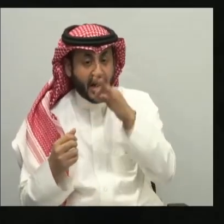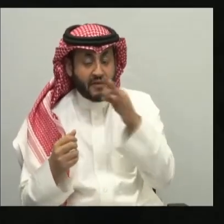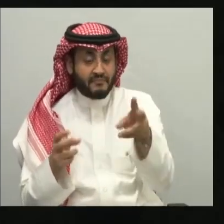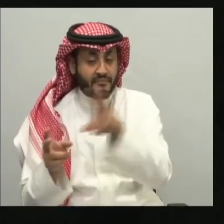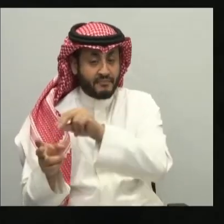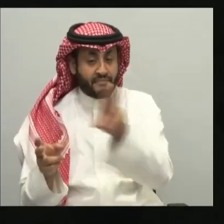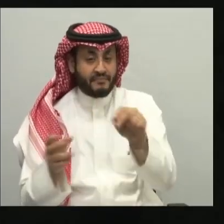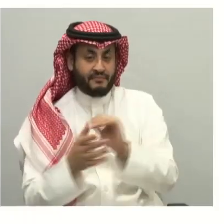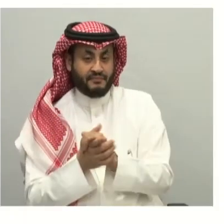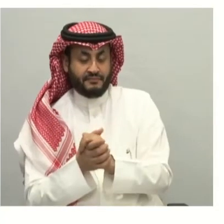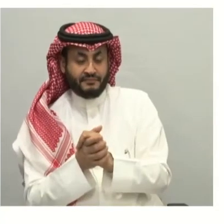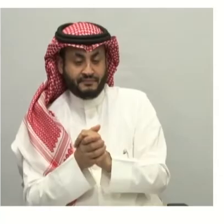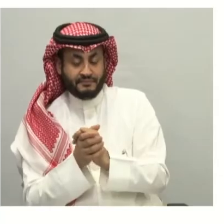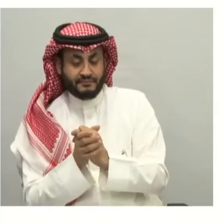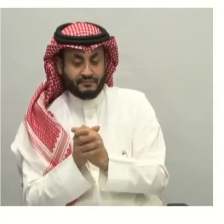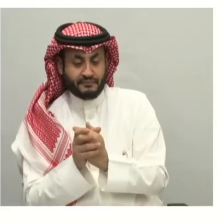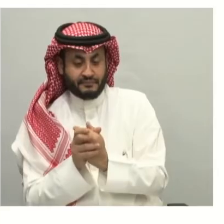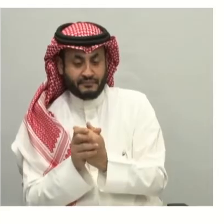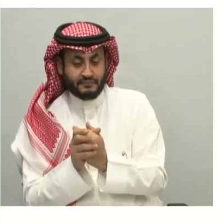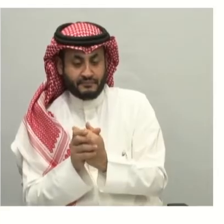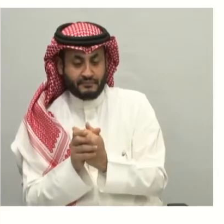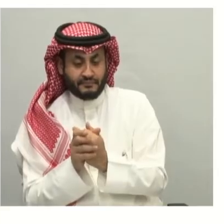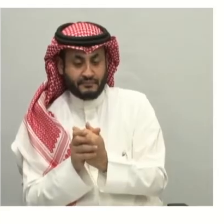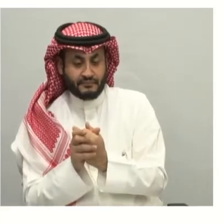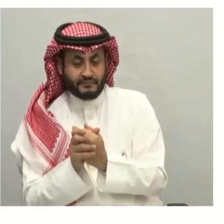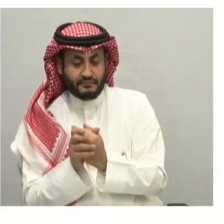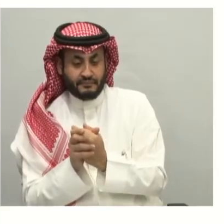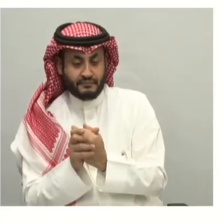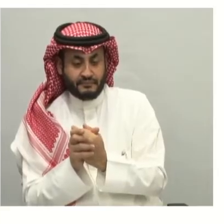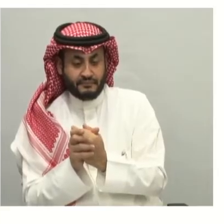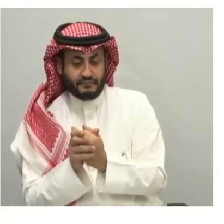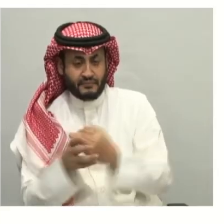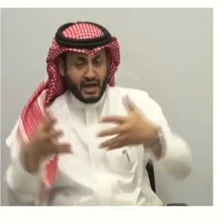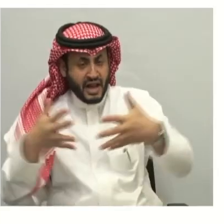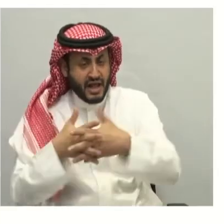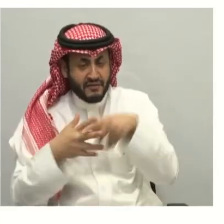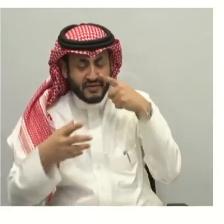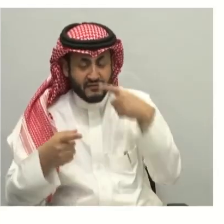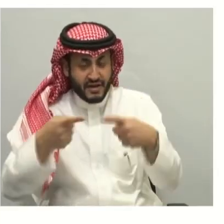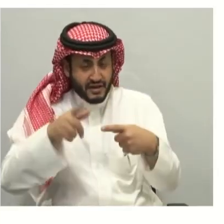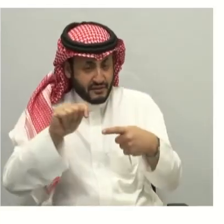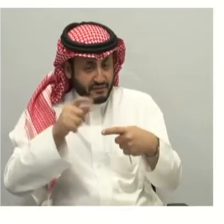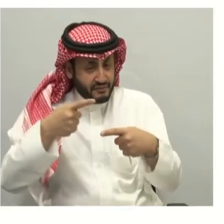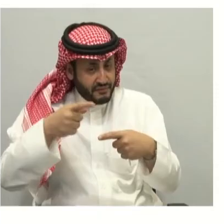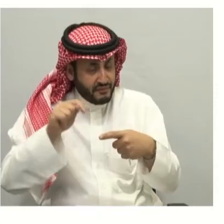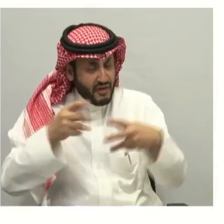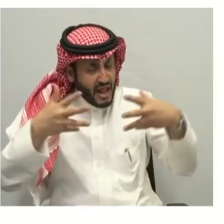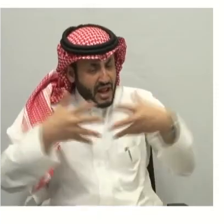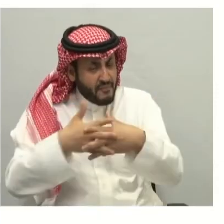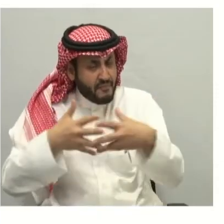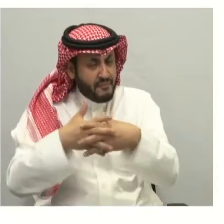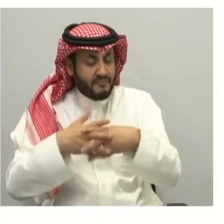repeat after me. So what are you going to do? What are